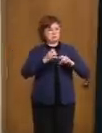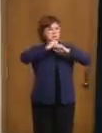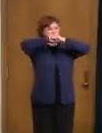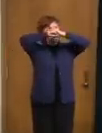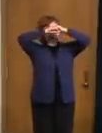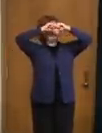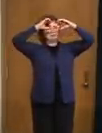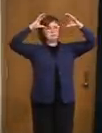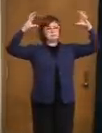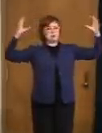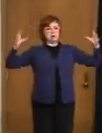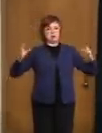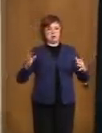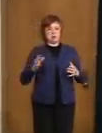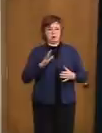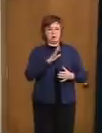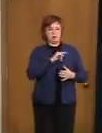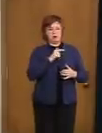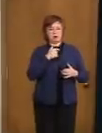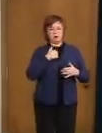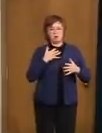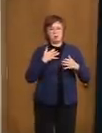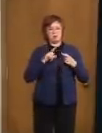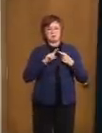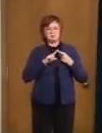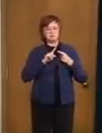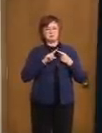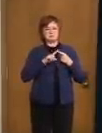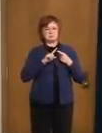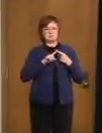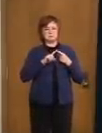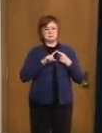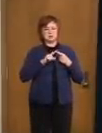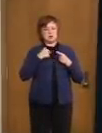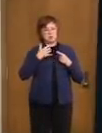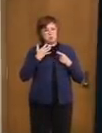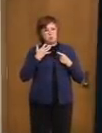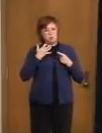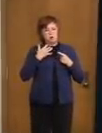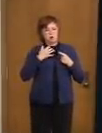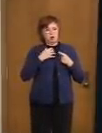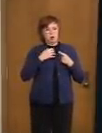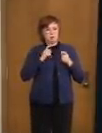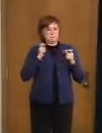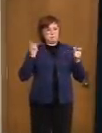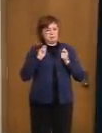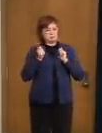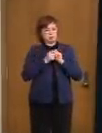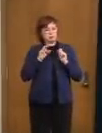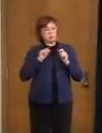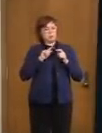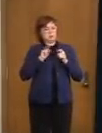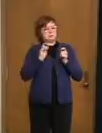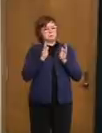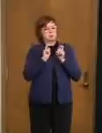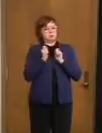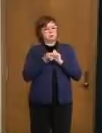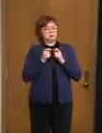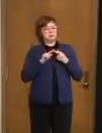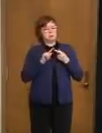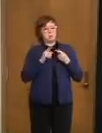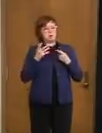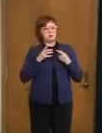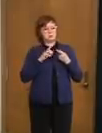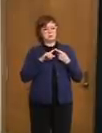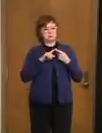measure that I hear about and that I would like to expand, not greatly, but slightly, would be us keeping